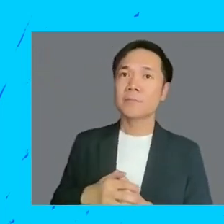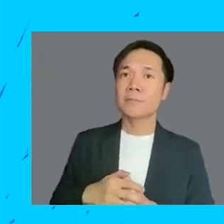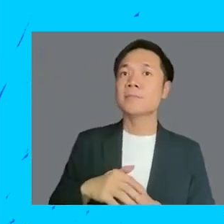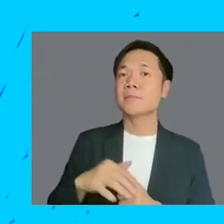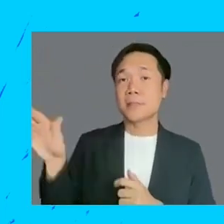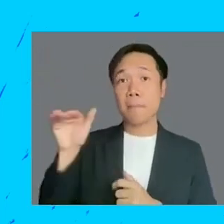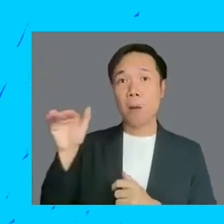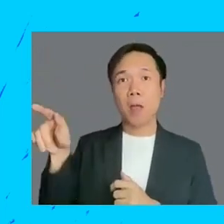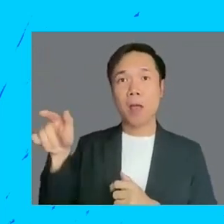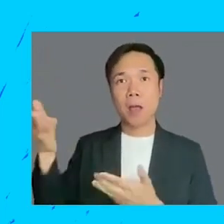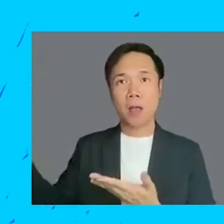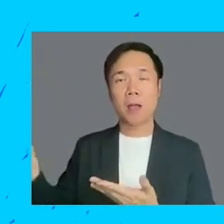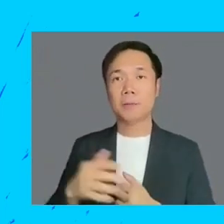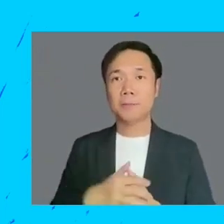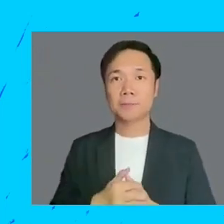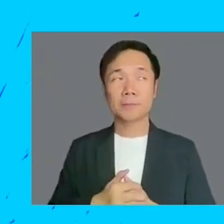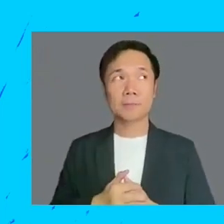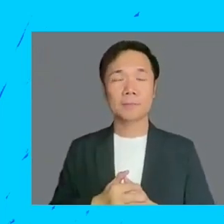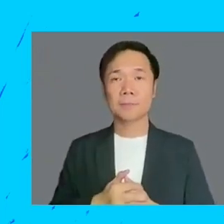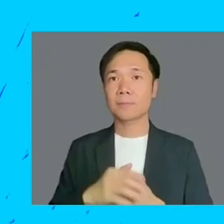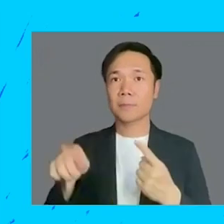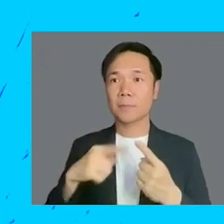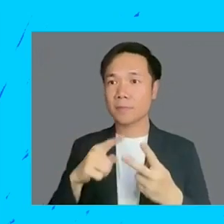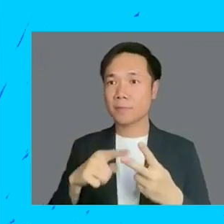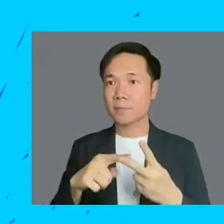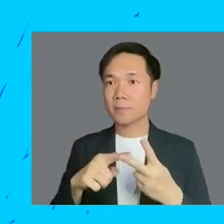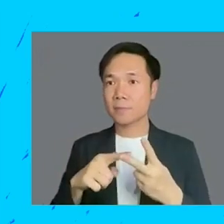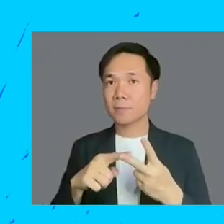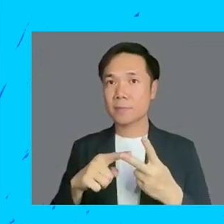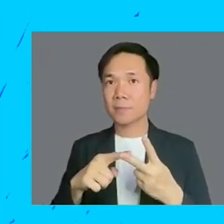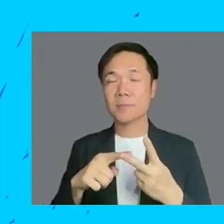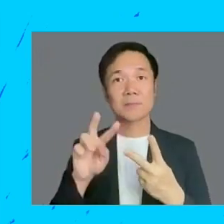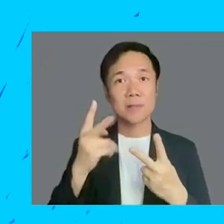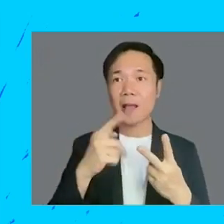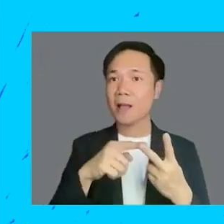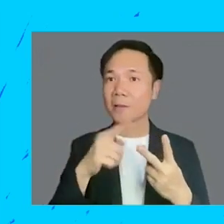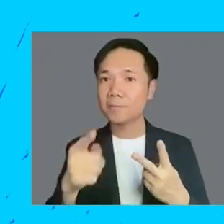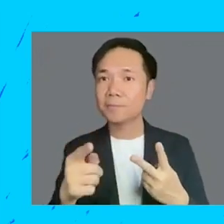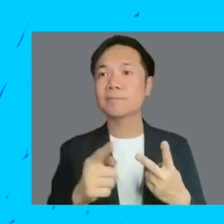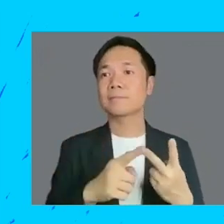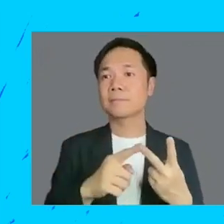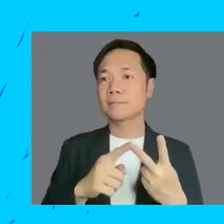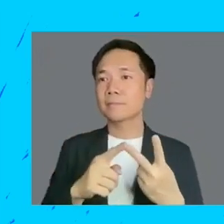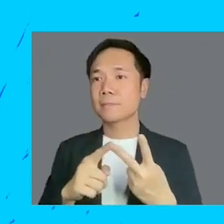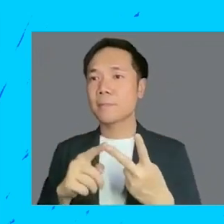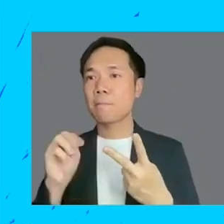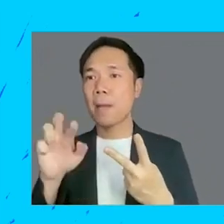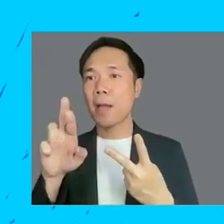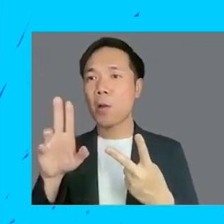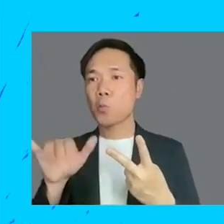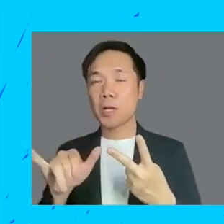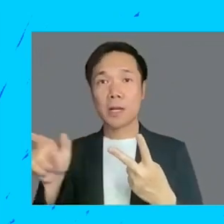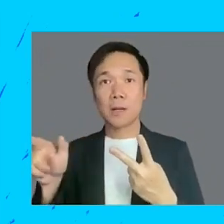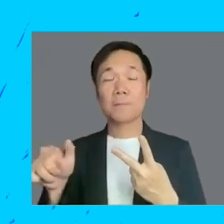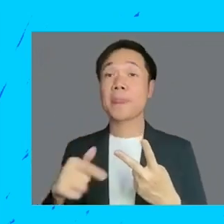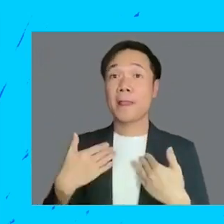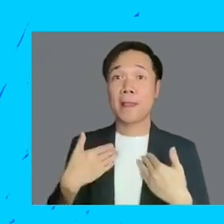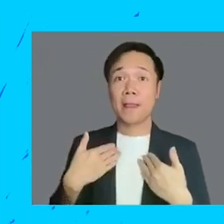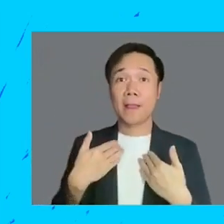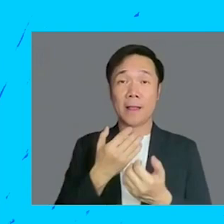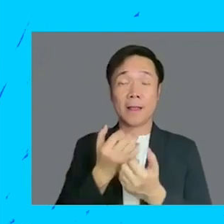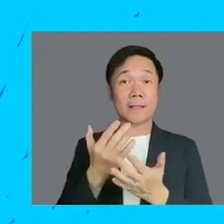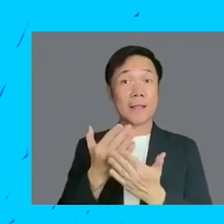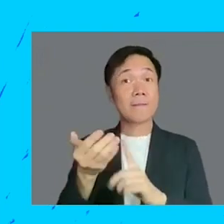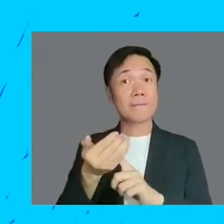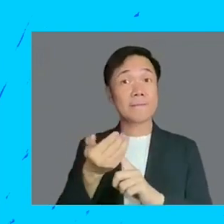welcome. Allow me to also introduce Dilani, who is the Global Team Leader, Safe and Healthy Learning Environments